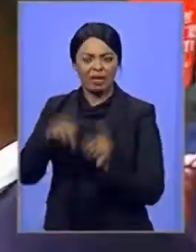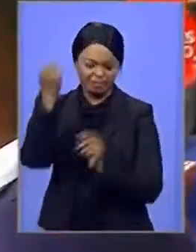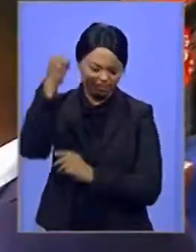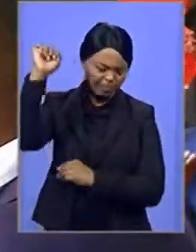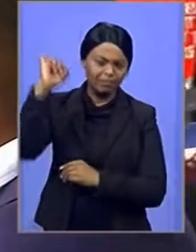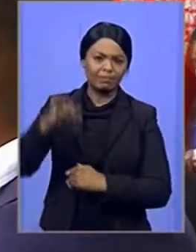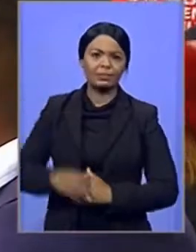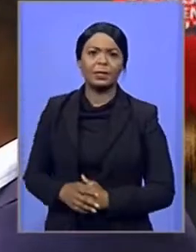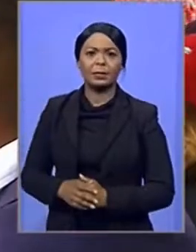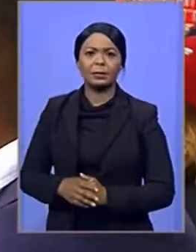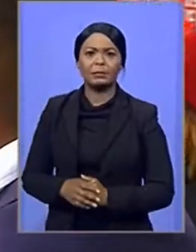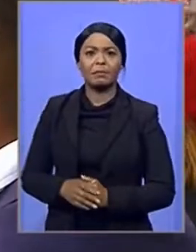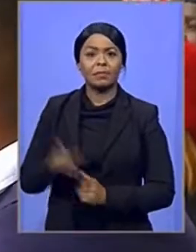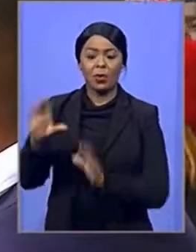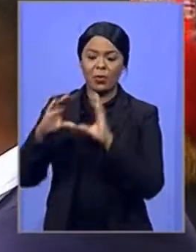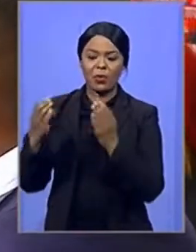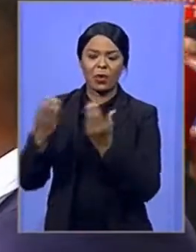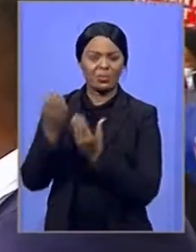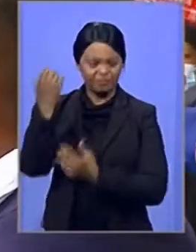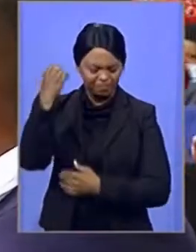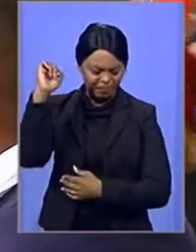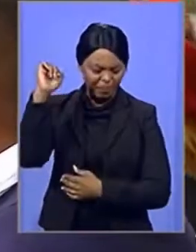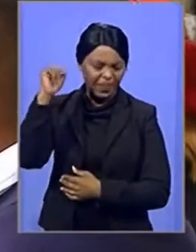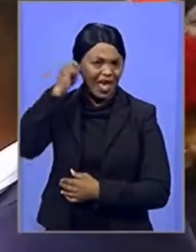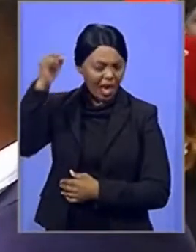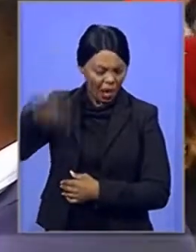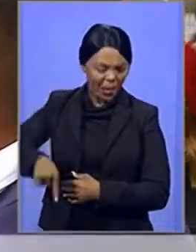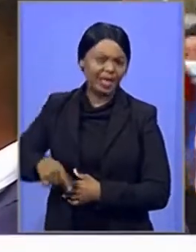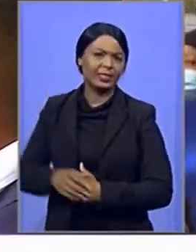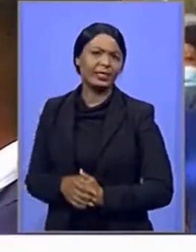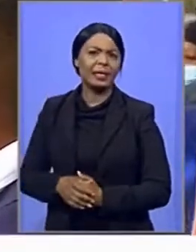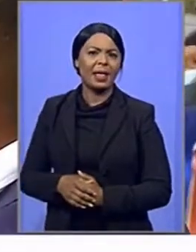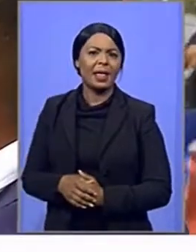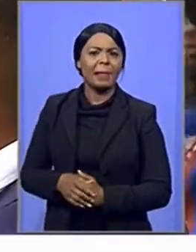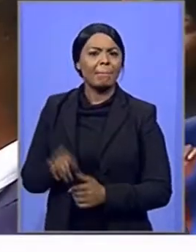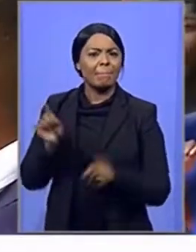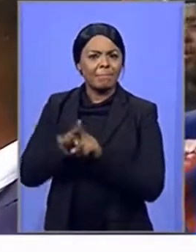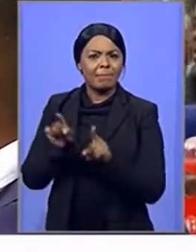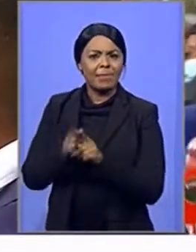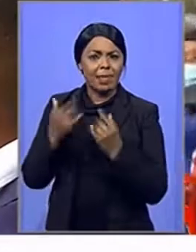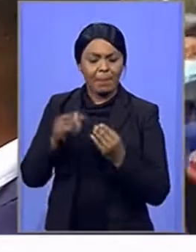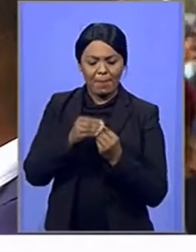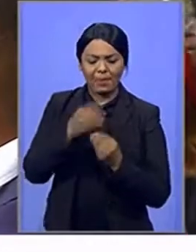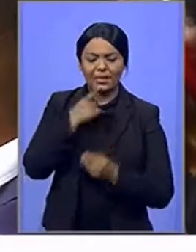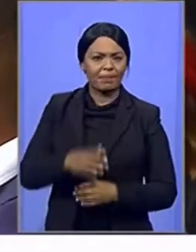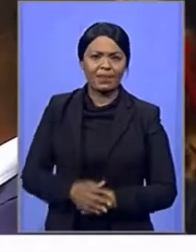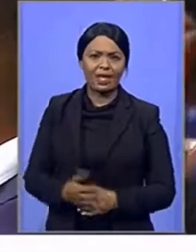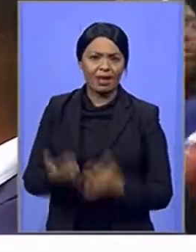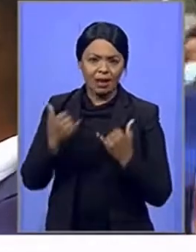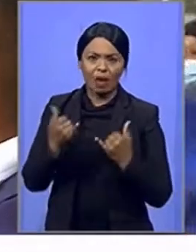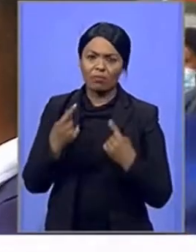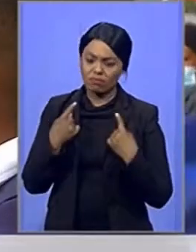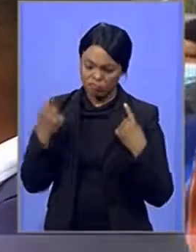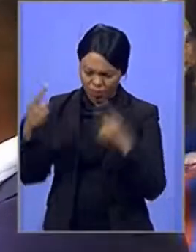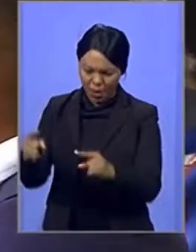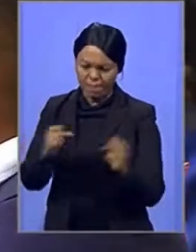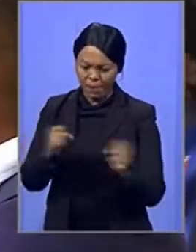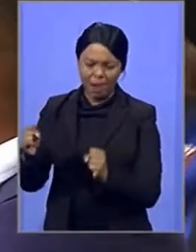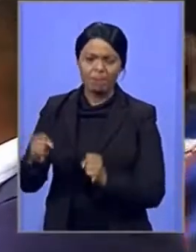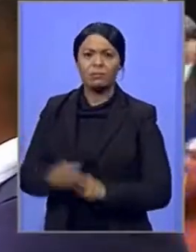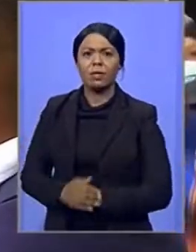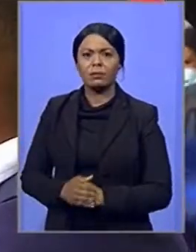commission, members realize that indeed we are not going anywhere. Therefore, we must just come up in the picket line and go